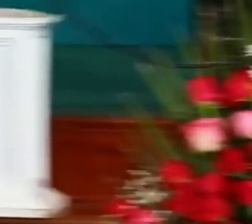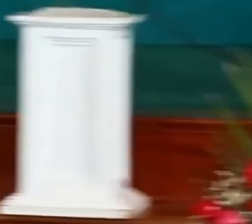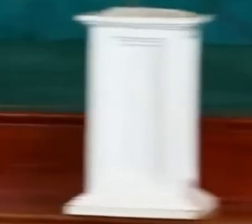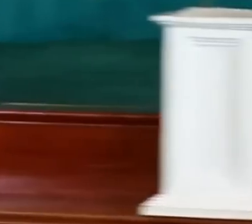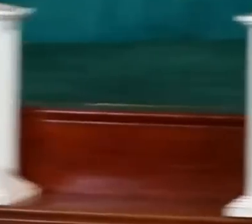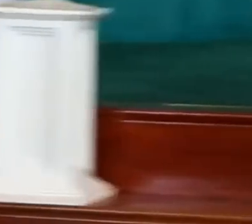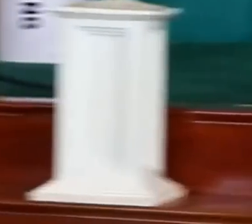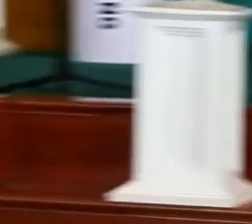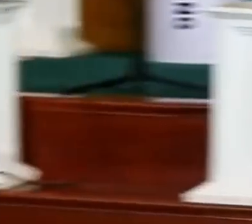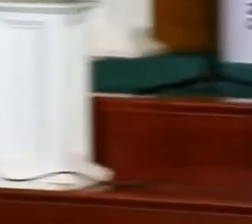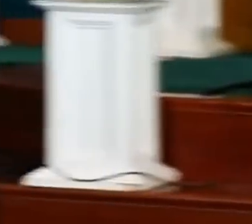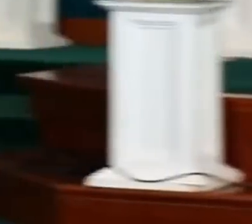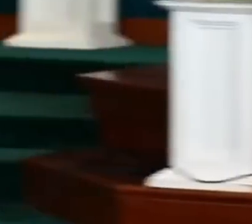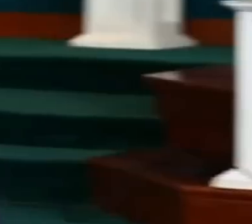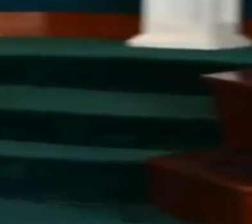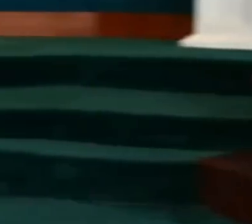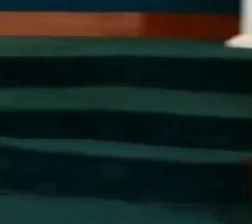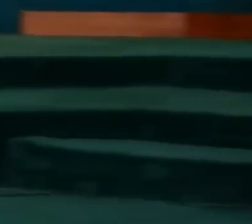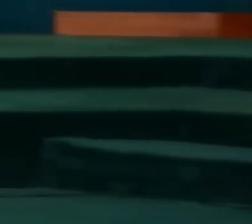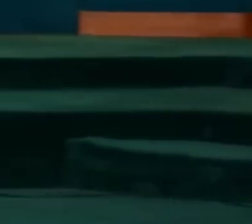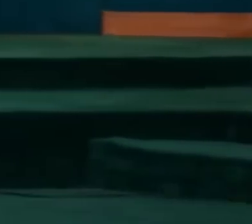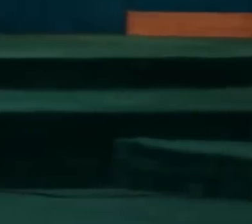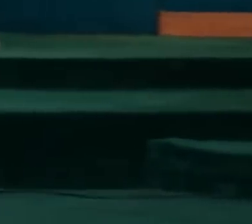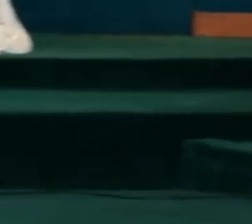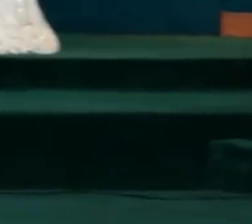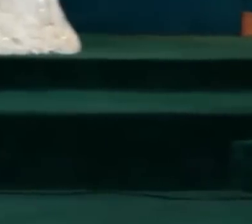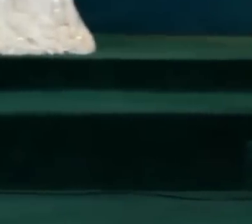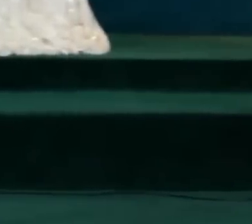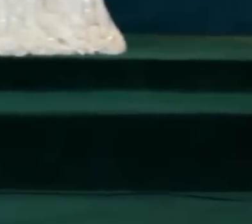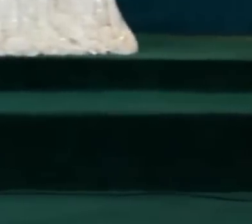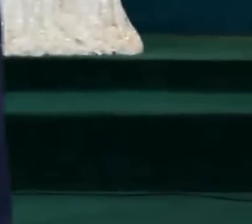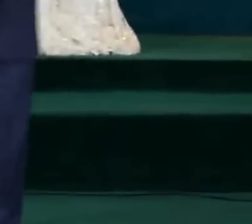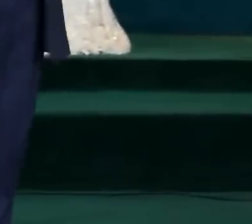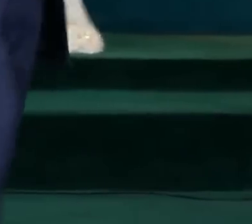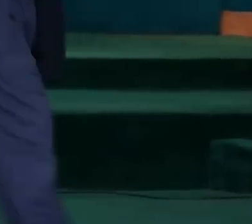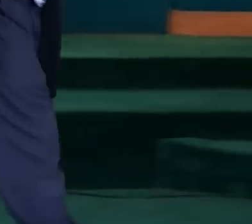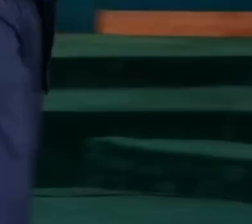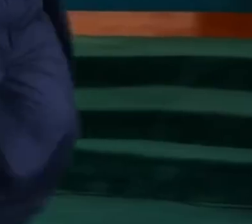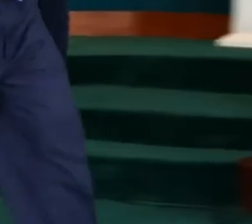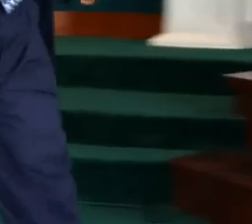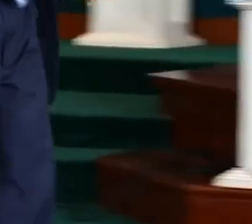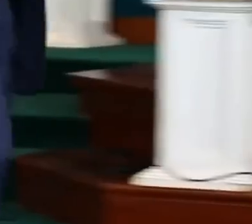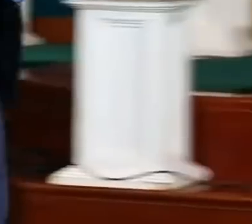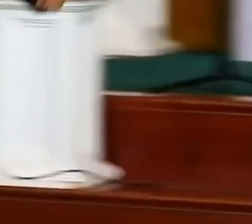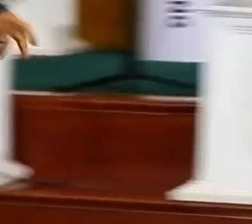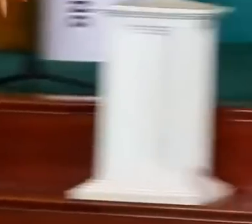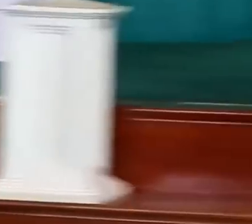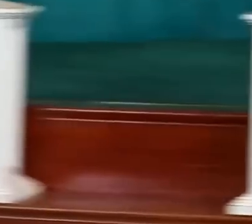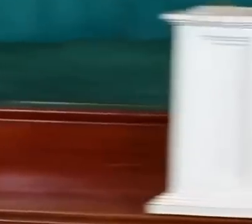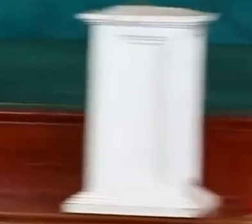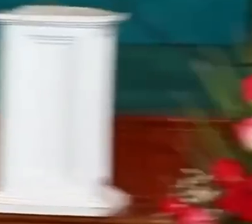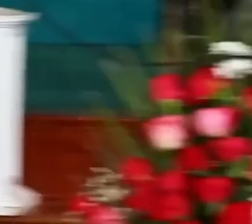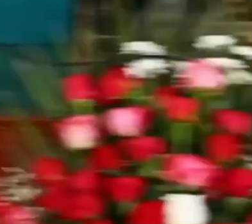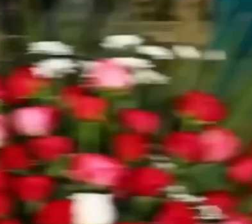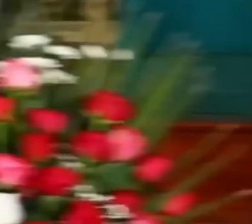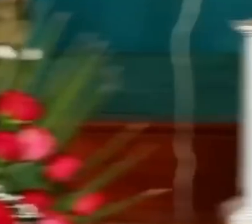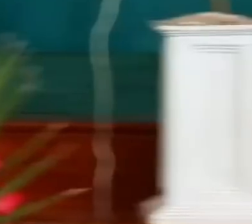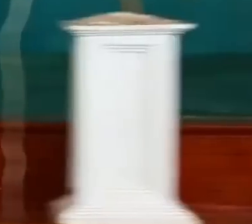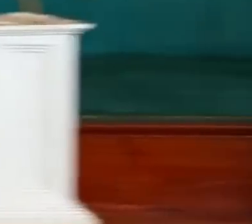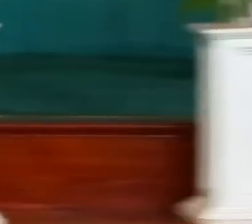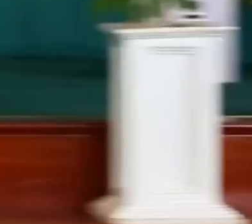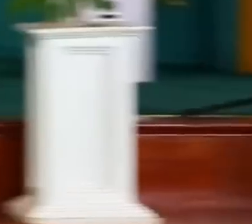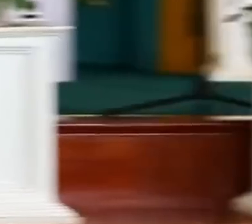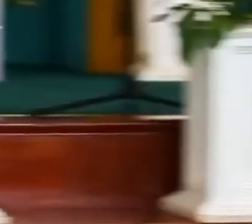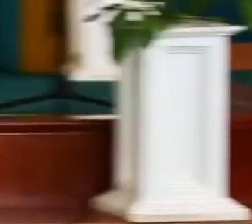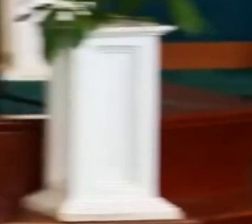Ha! Praise the Lord. Praise the Lord. I'm in verse 7. So he came. You know, verse 6, you can read it when you go home. It says, when he looked around,